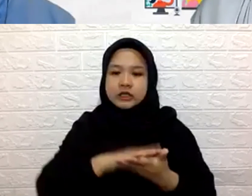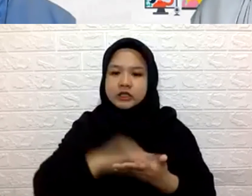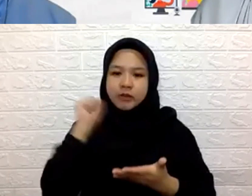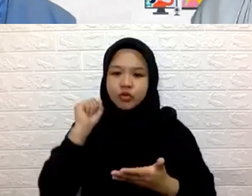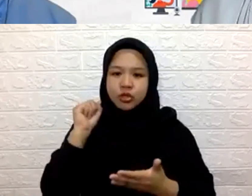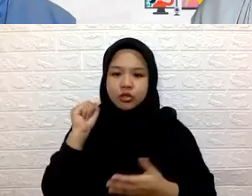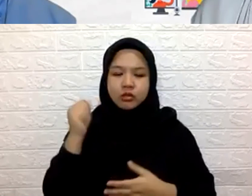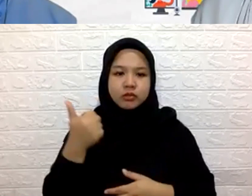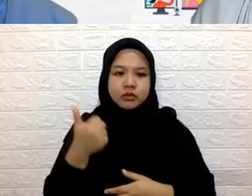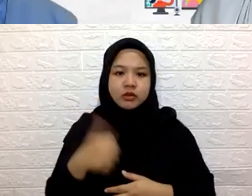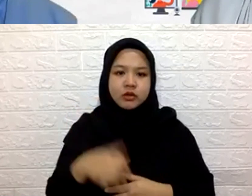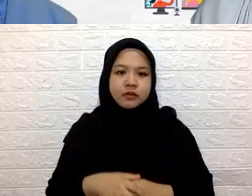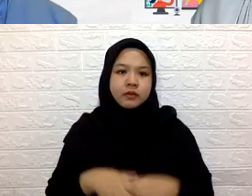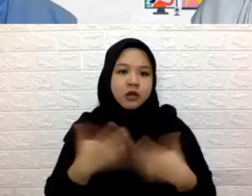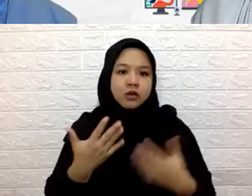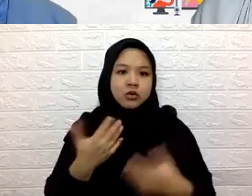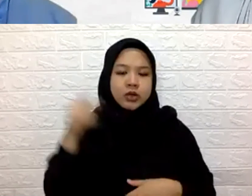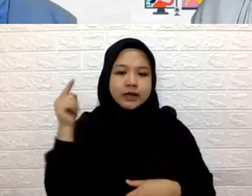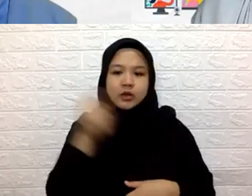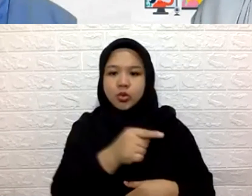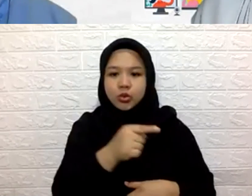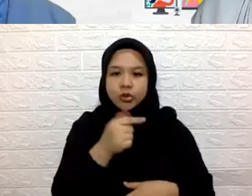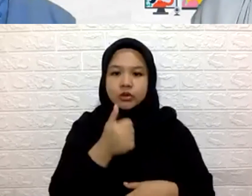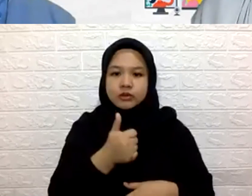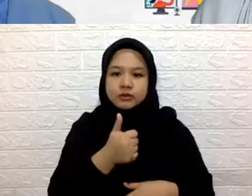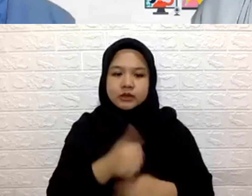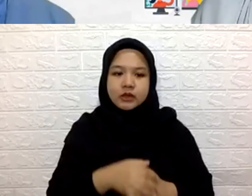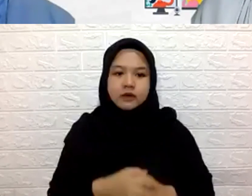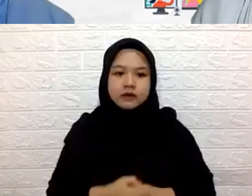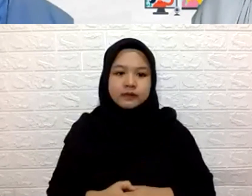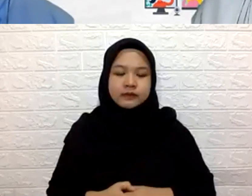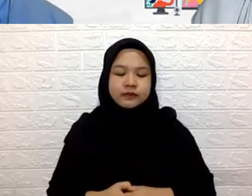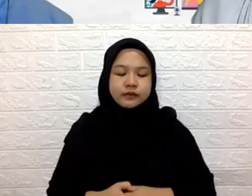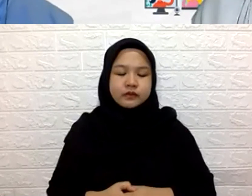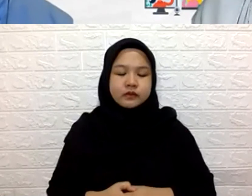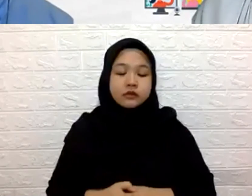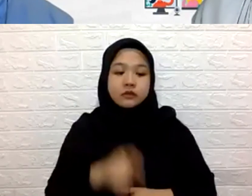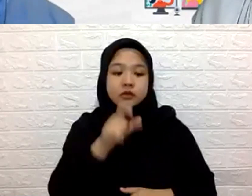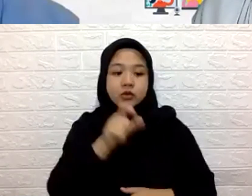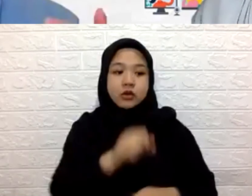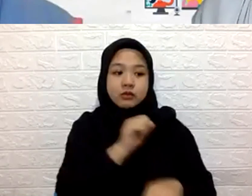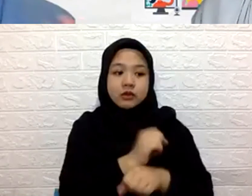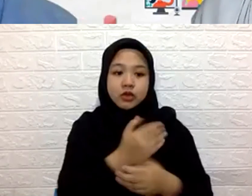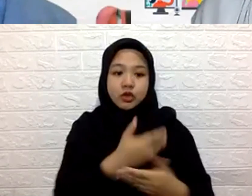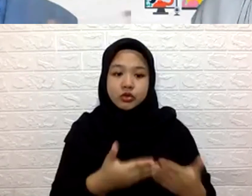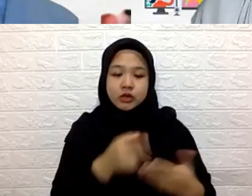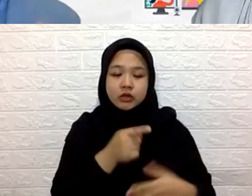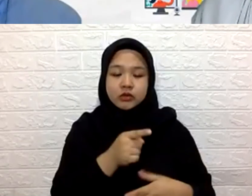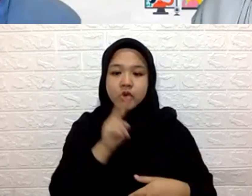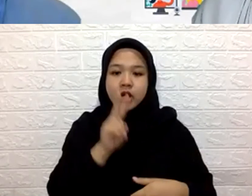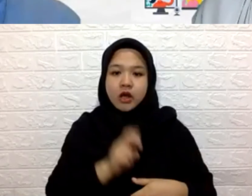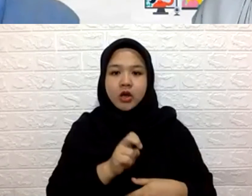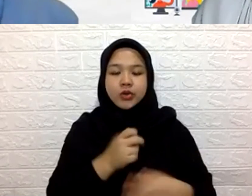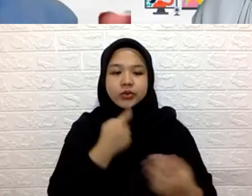reprimand, and require the social worker to get consultation about their mistake. So sometimes they will